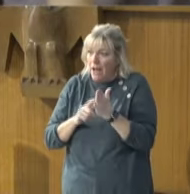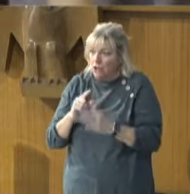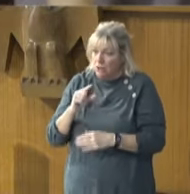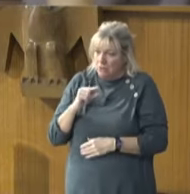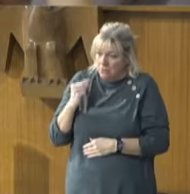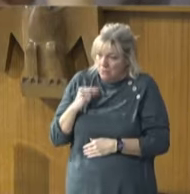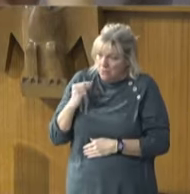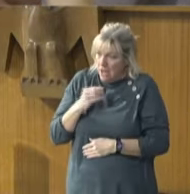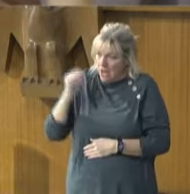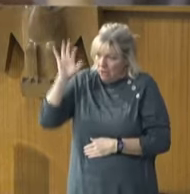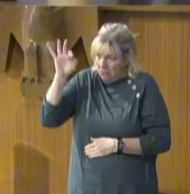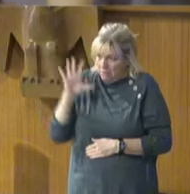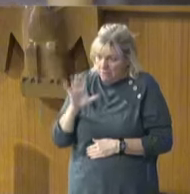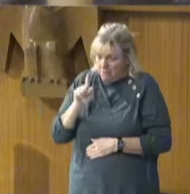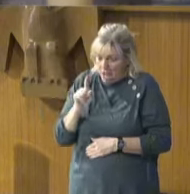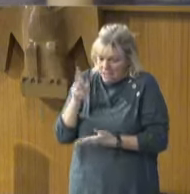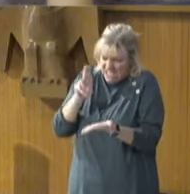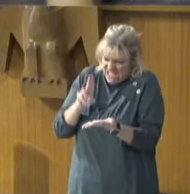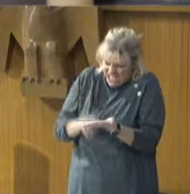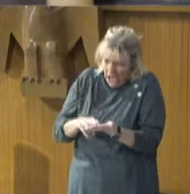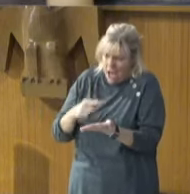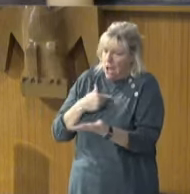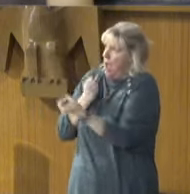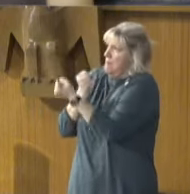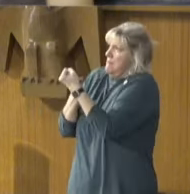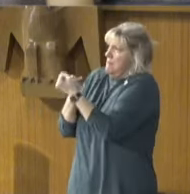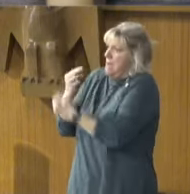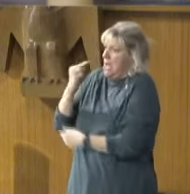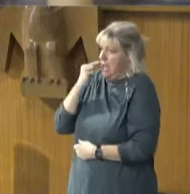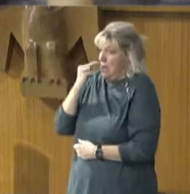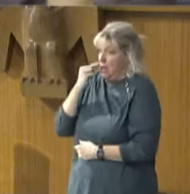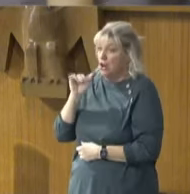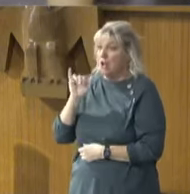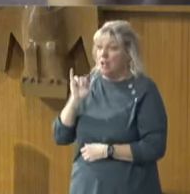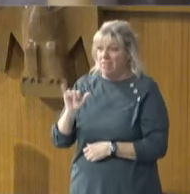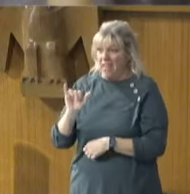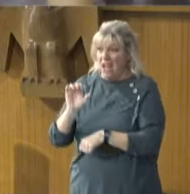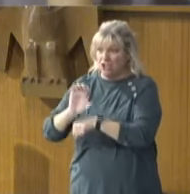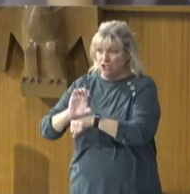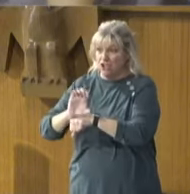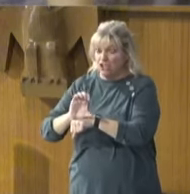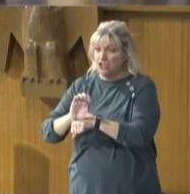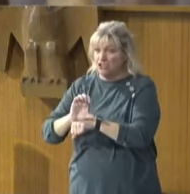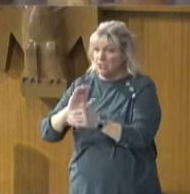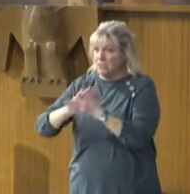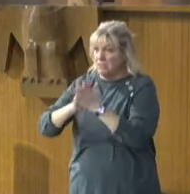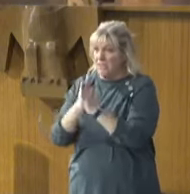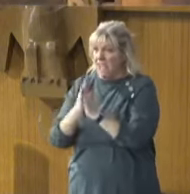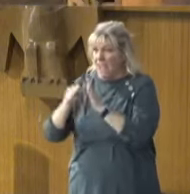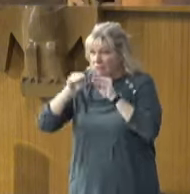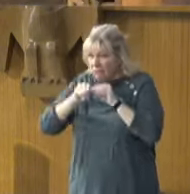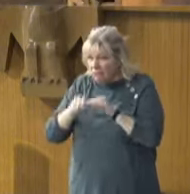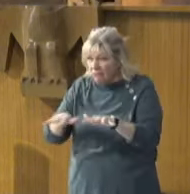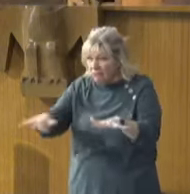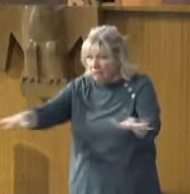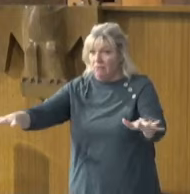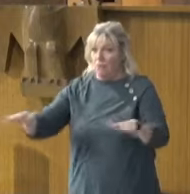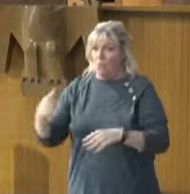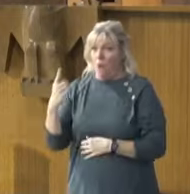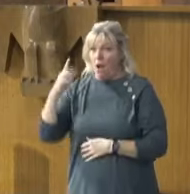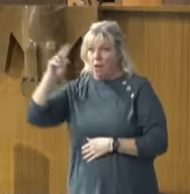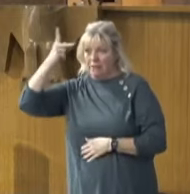of allegiance to Hitler. The church in Germany became defined by their support of a specific political leader,